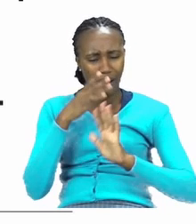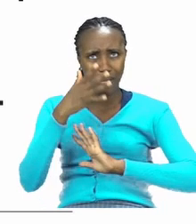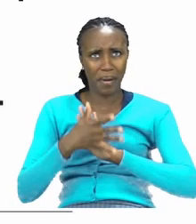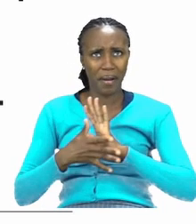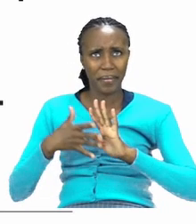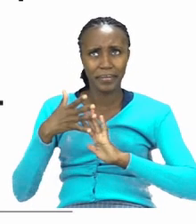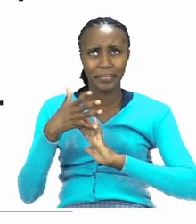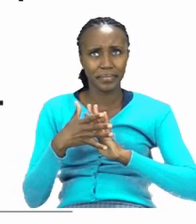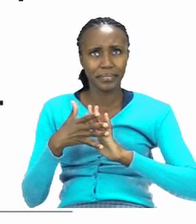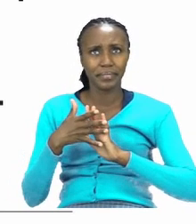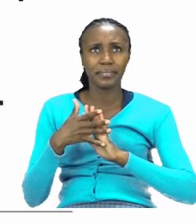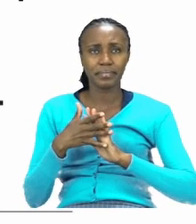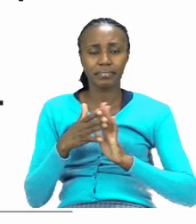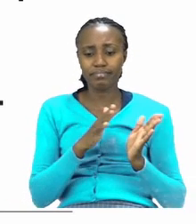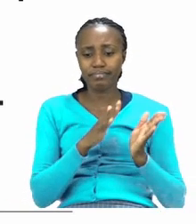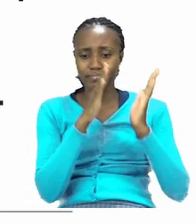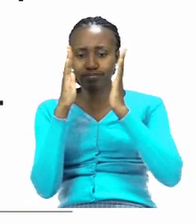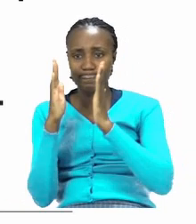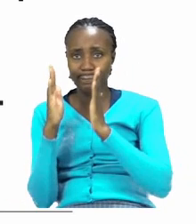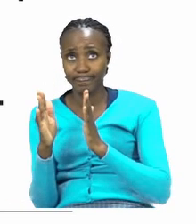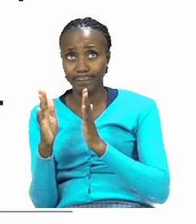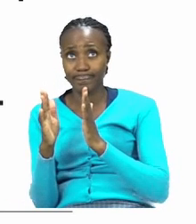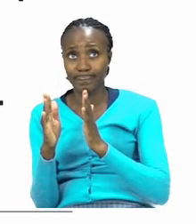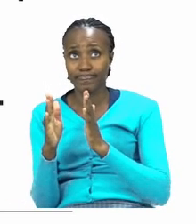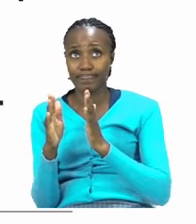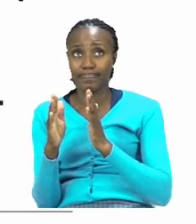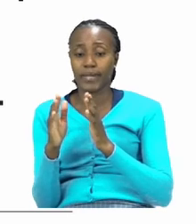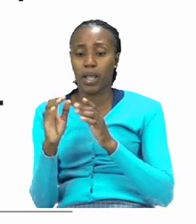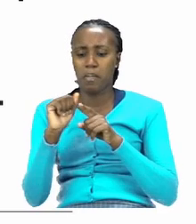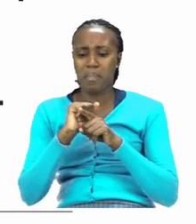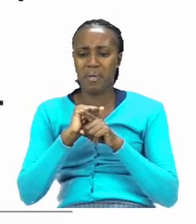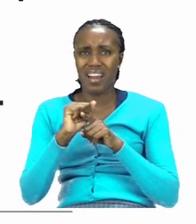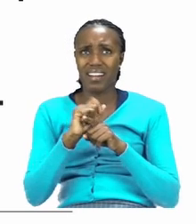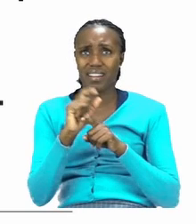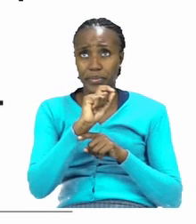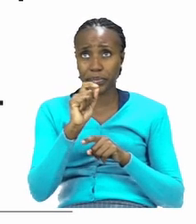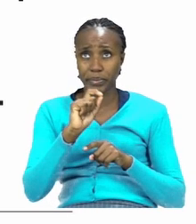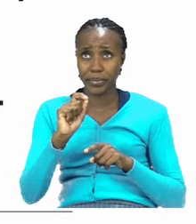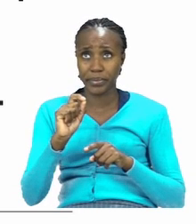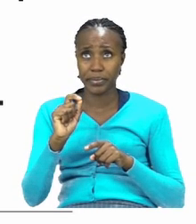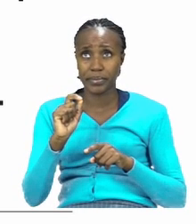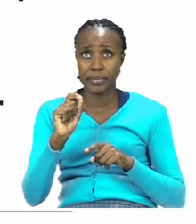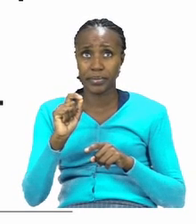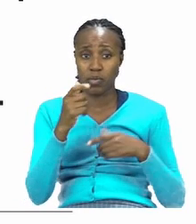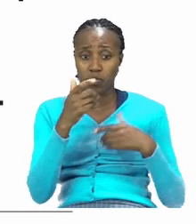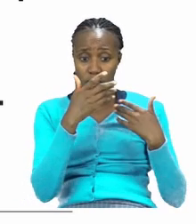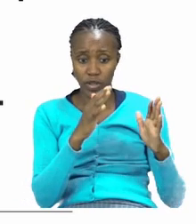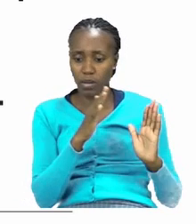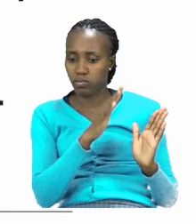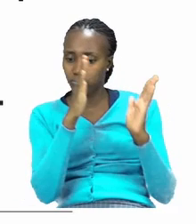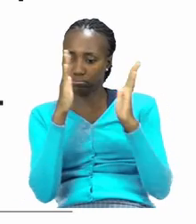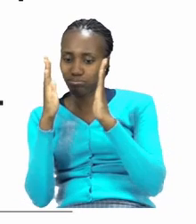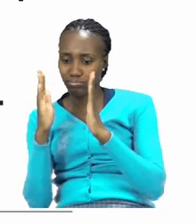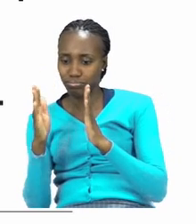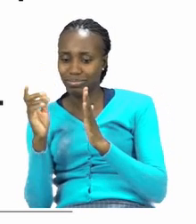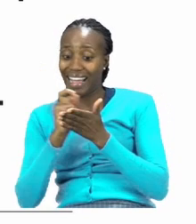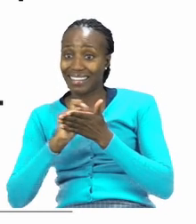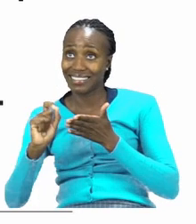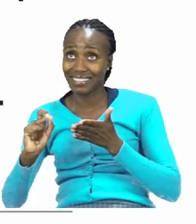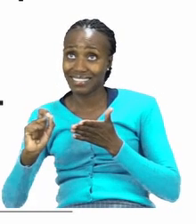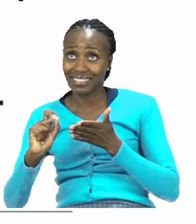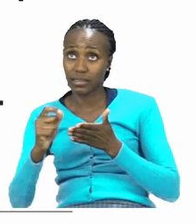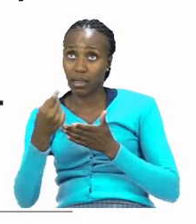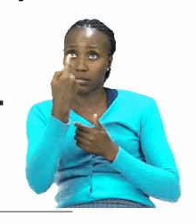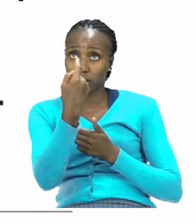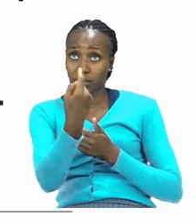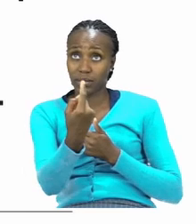yourself. After that, you are going to trace those words. And then when you're done tracing, write the words